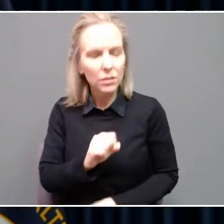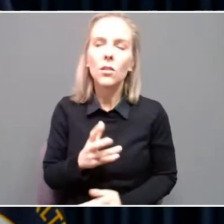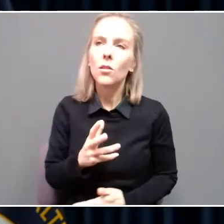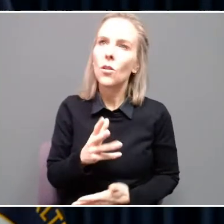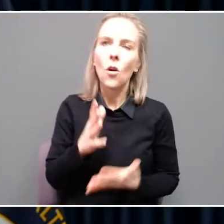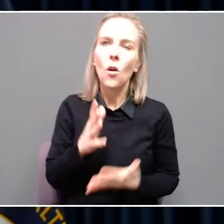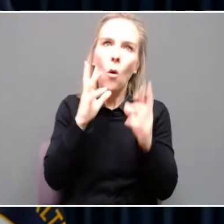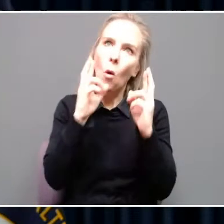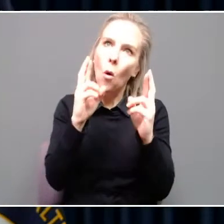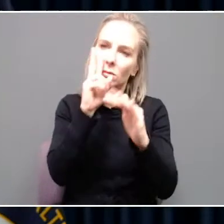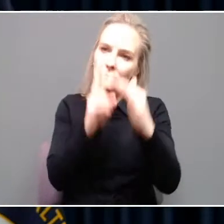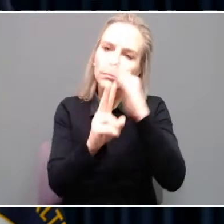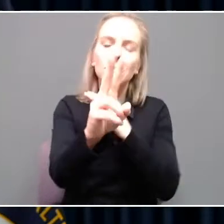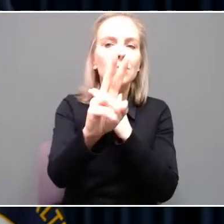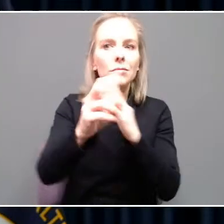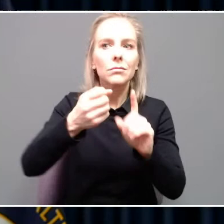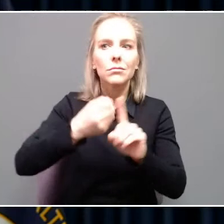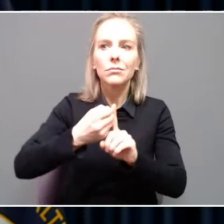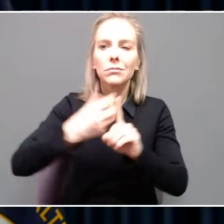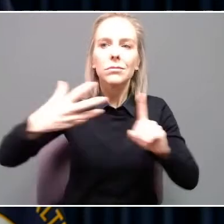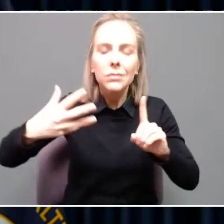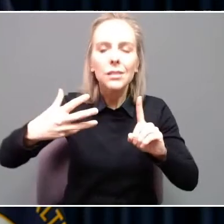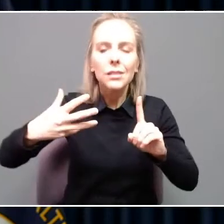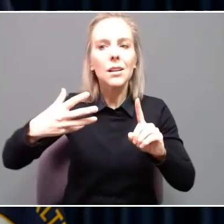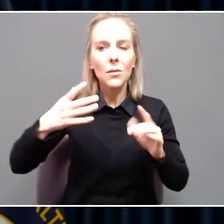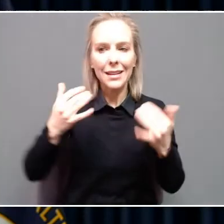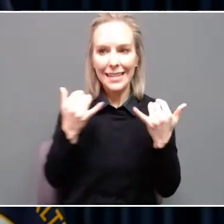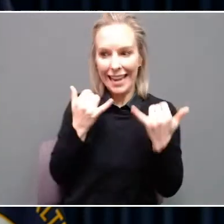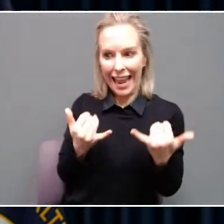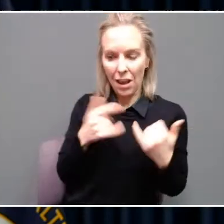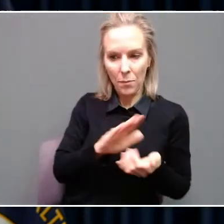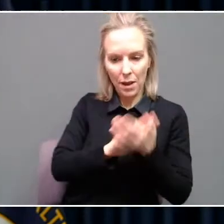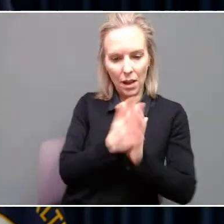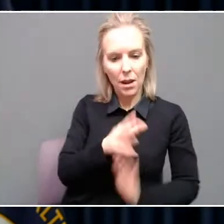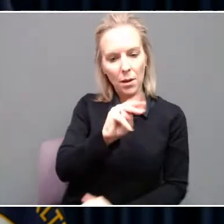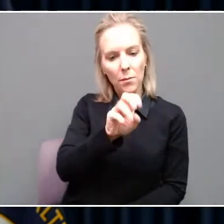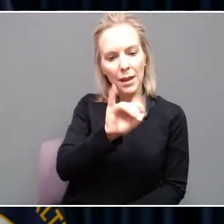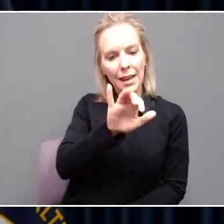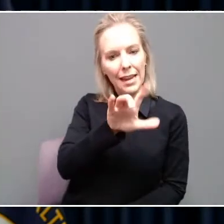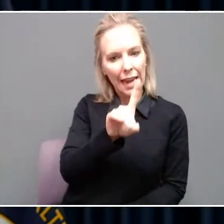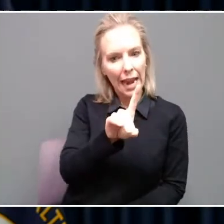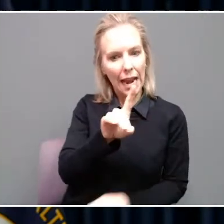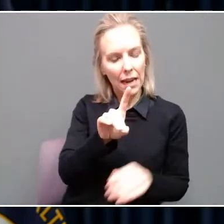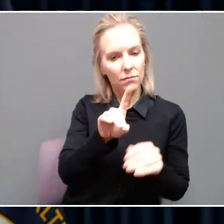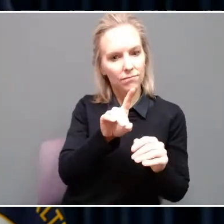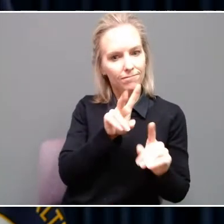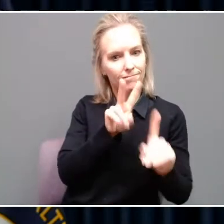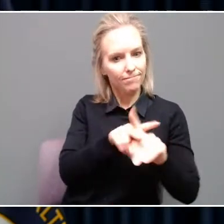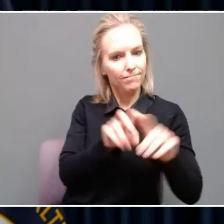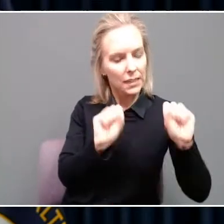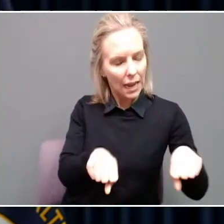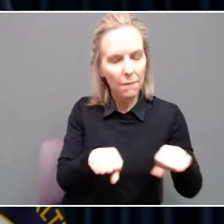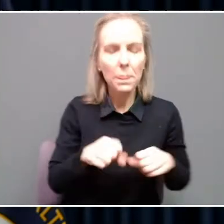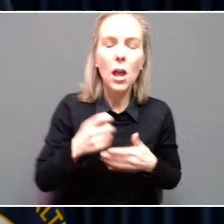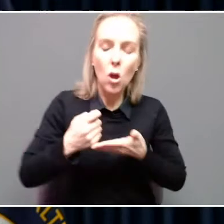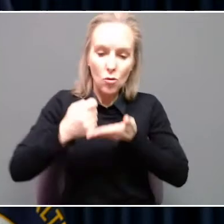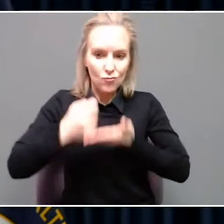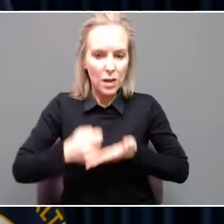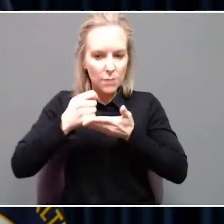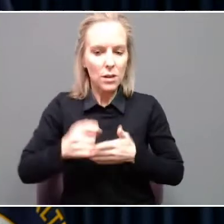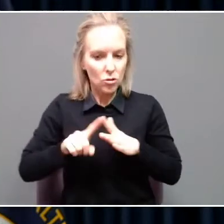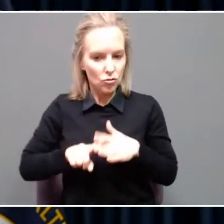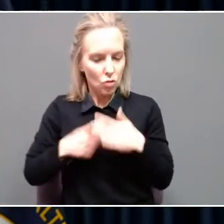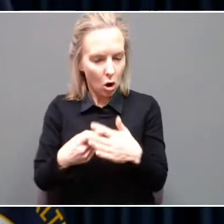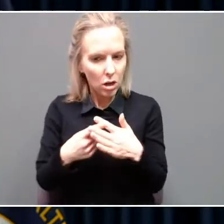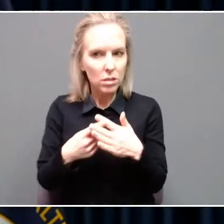those services became Medicaid eligible. But remember, that's only part of it. Now, treatment starts, we hope, a process of